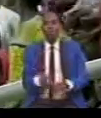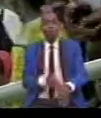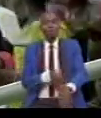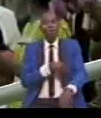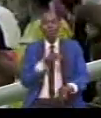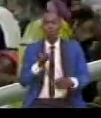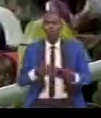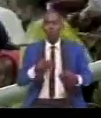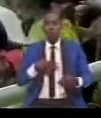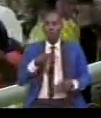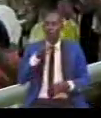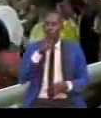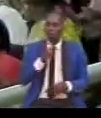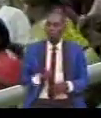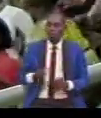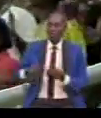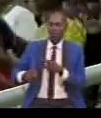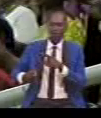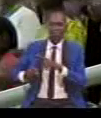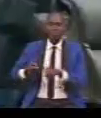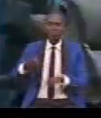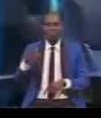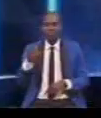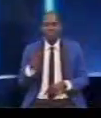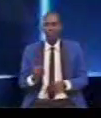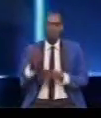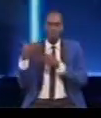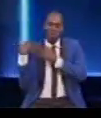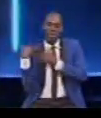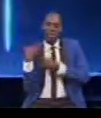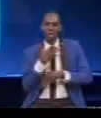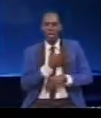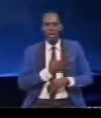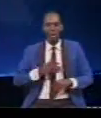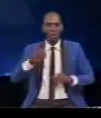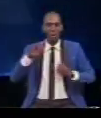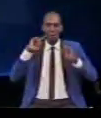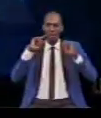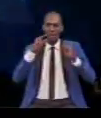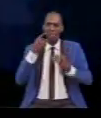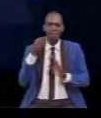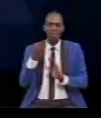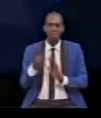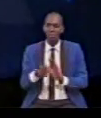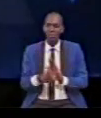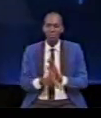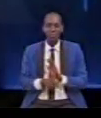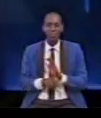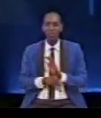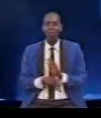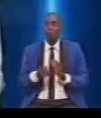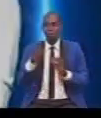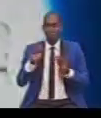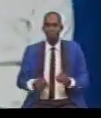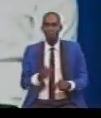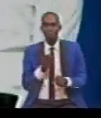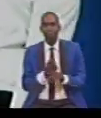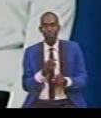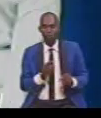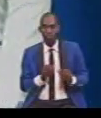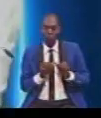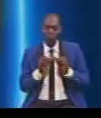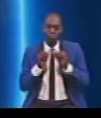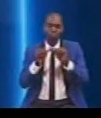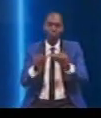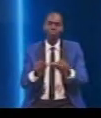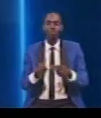So long to my old friends. A burden and bitterness. Oh, you can just keep on